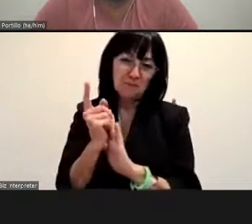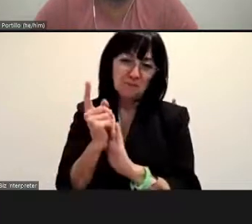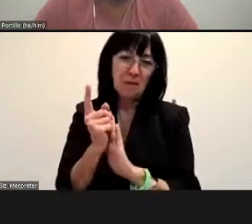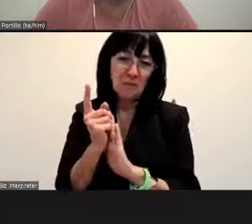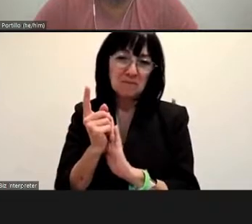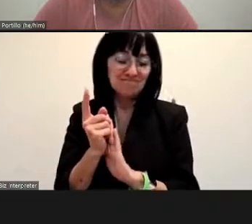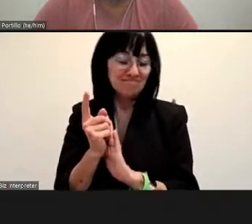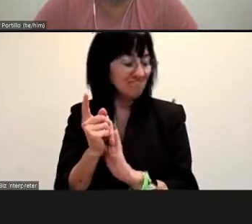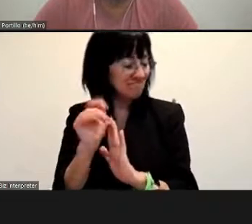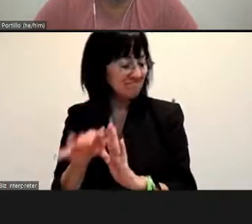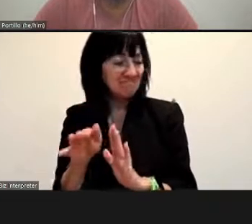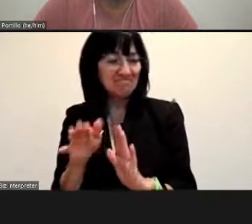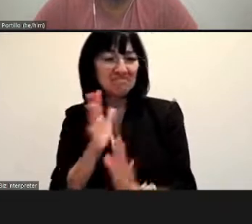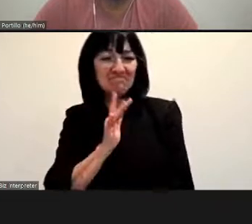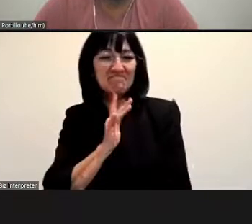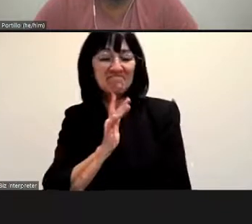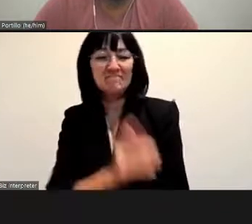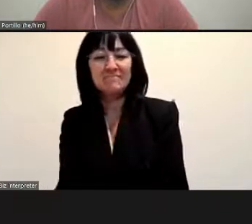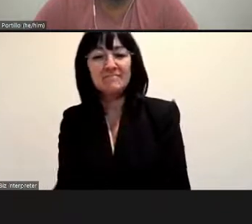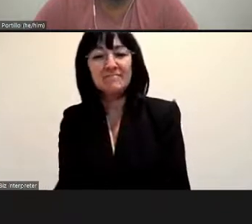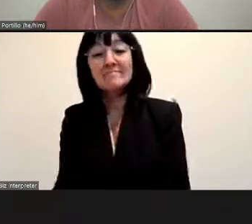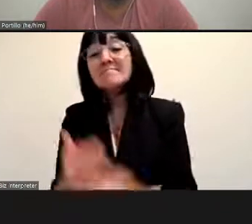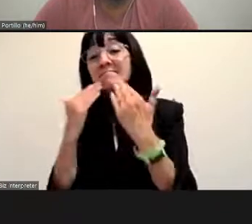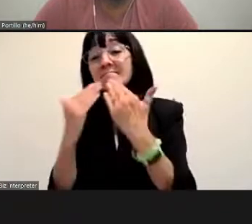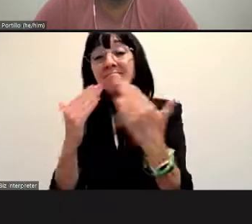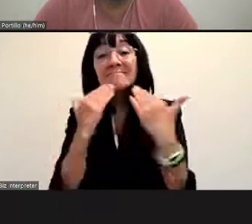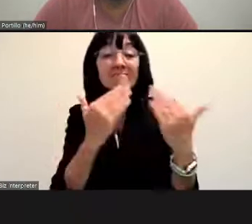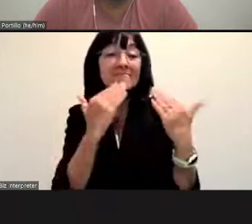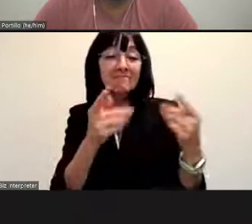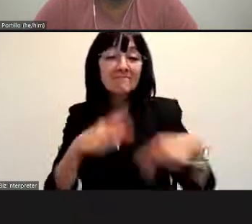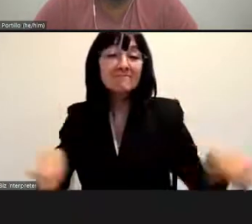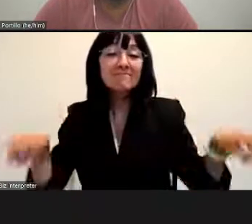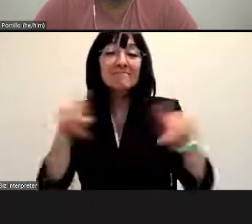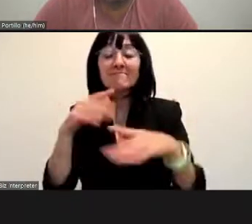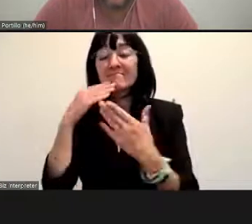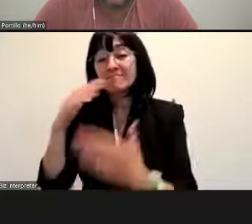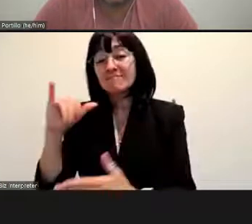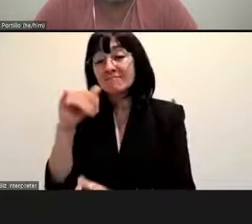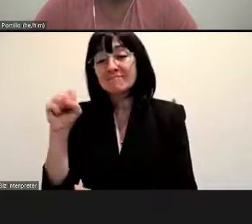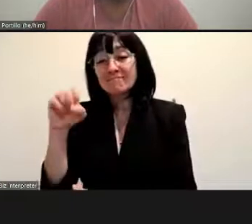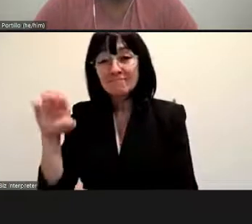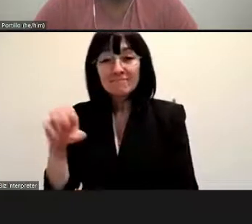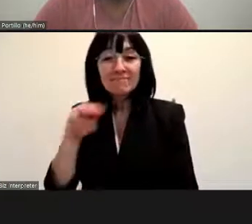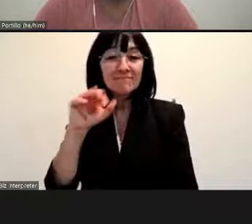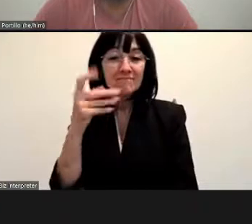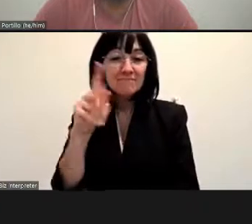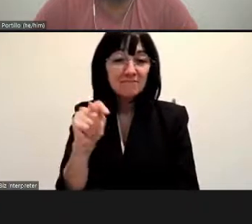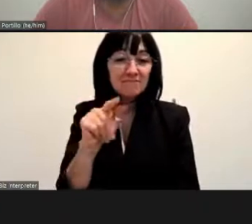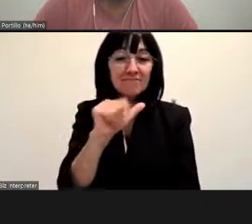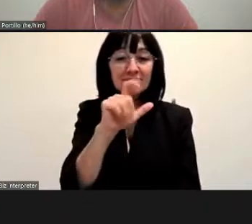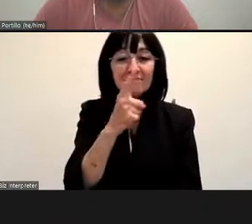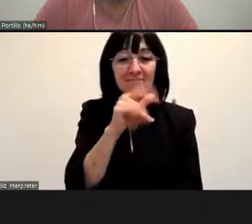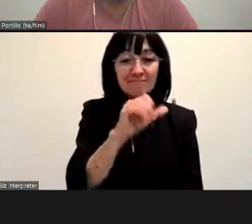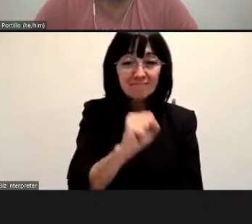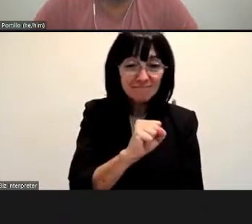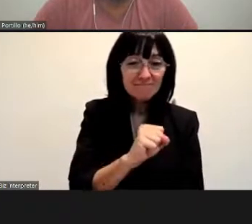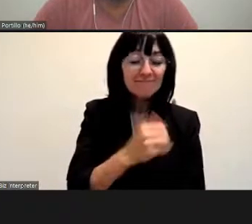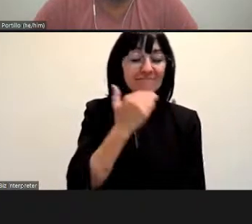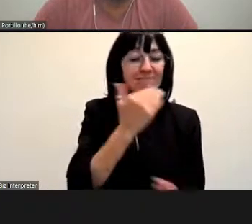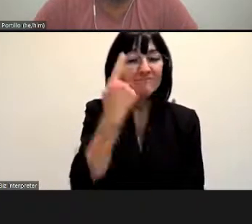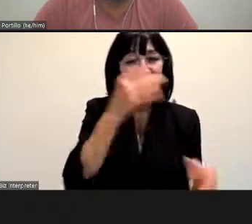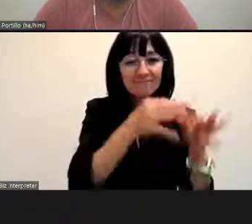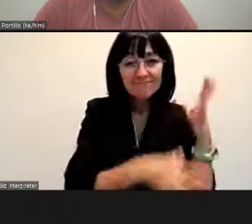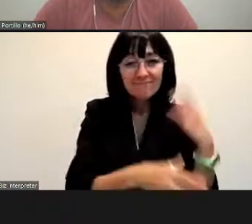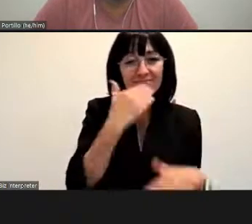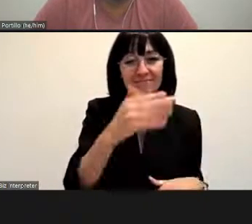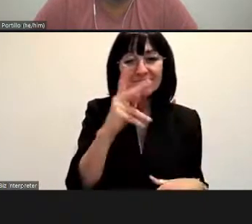open. Thank you, everyone here. Thank you, Jesse and Margaret and Alexis. Thank you, Kate. Thank you, our interpreters, Steve